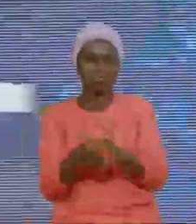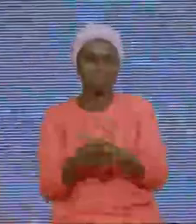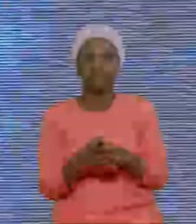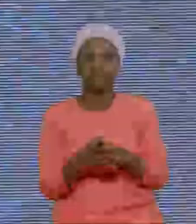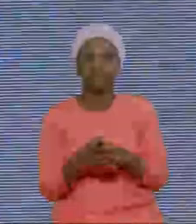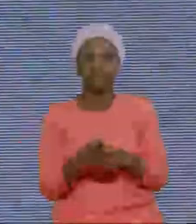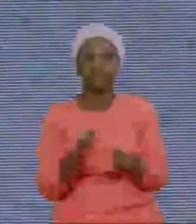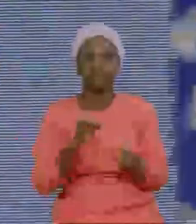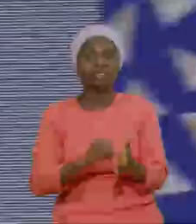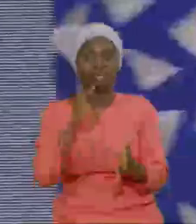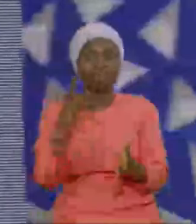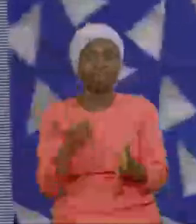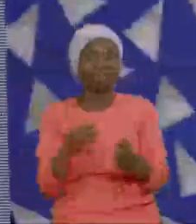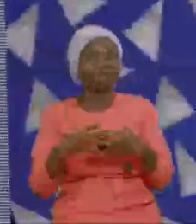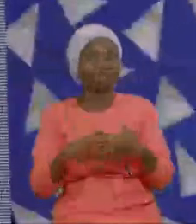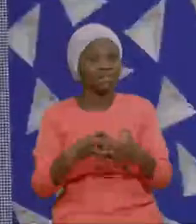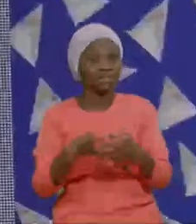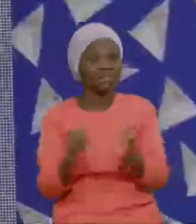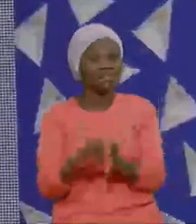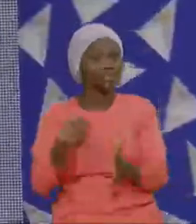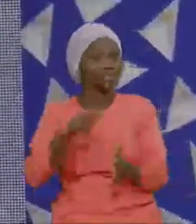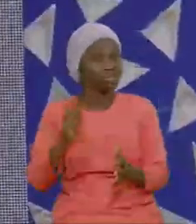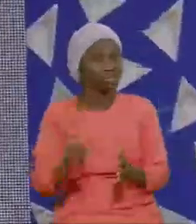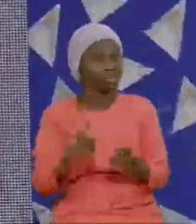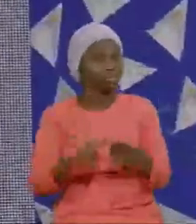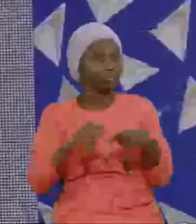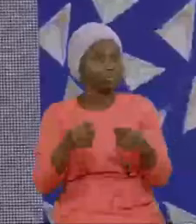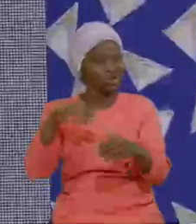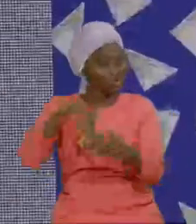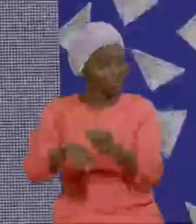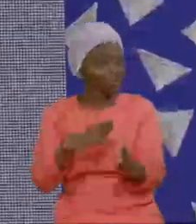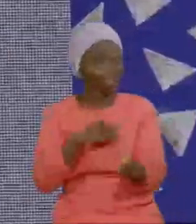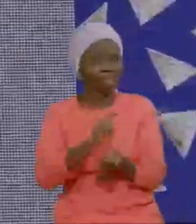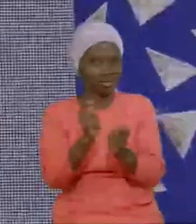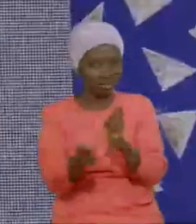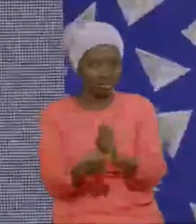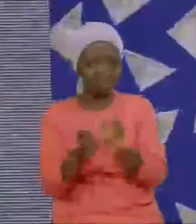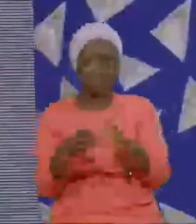It's the engine we need to go in and change.